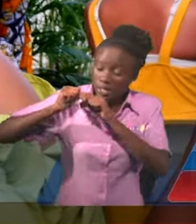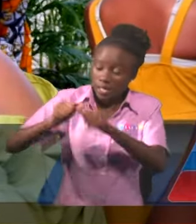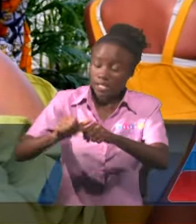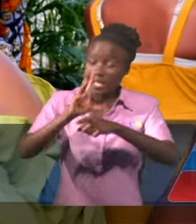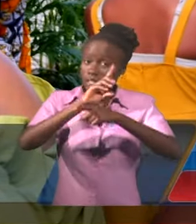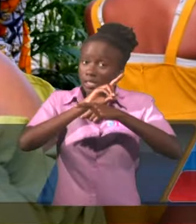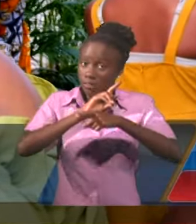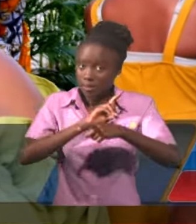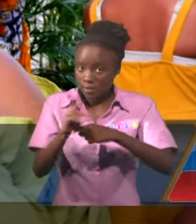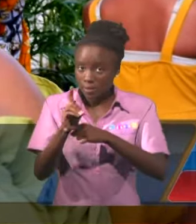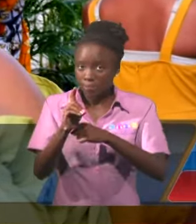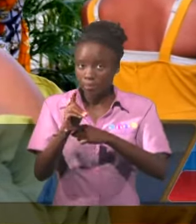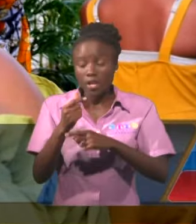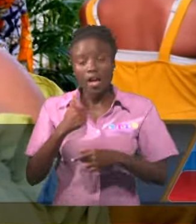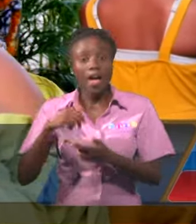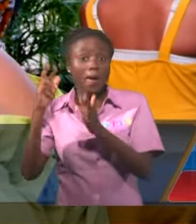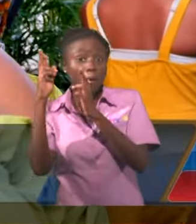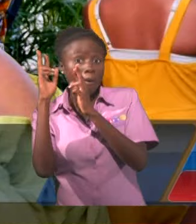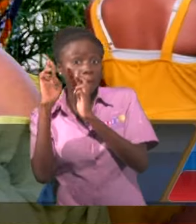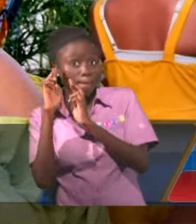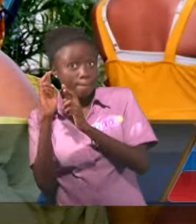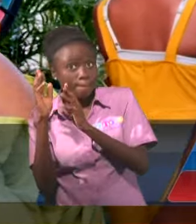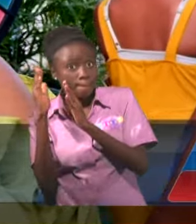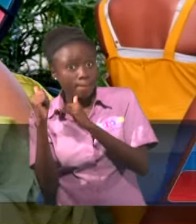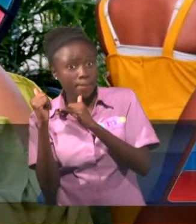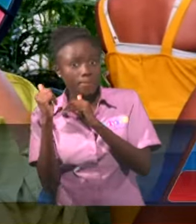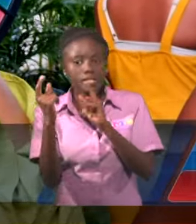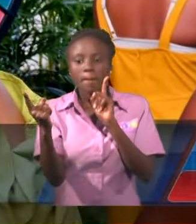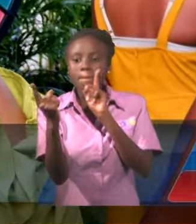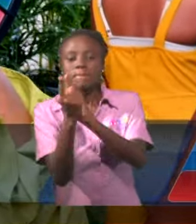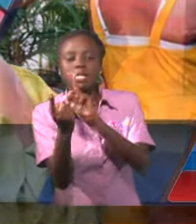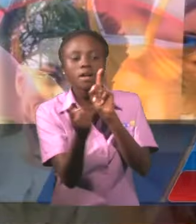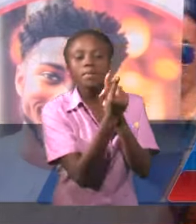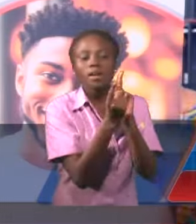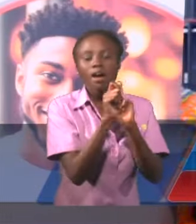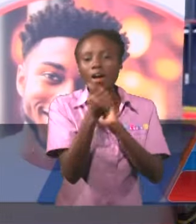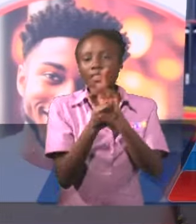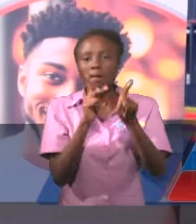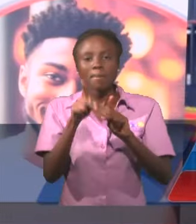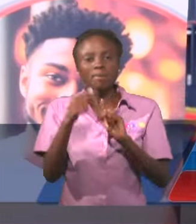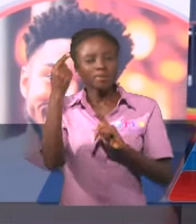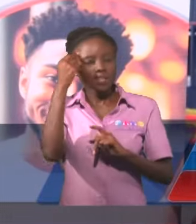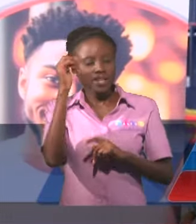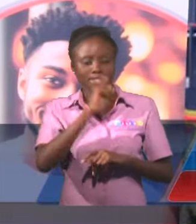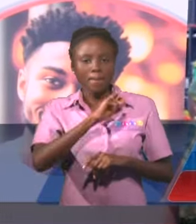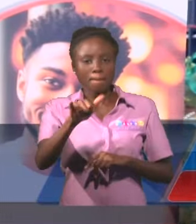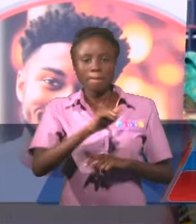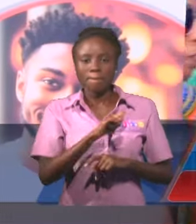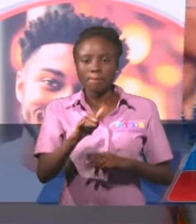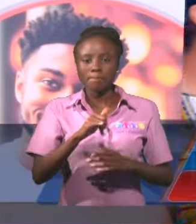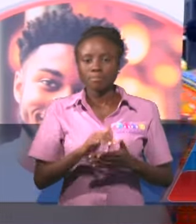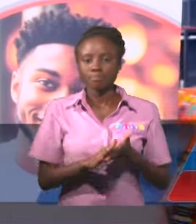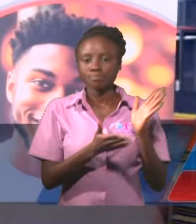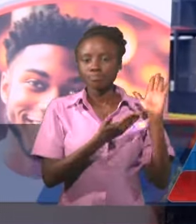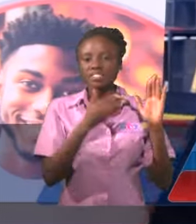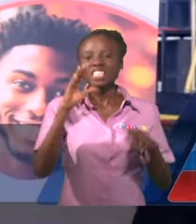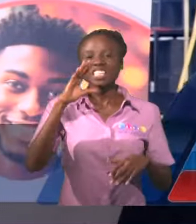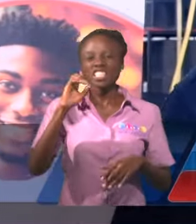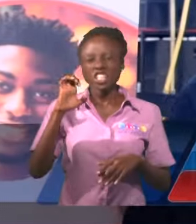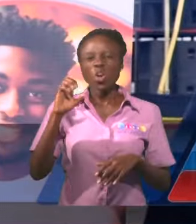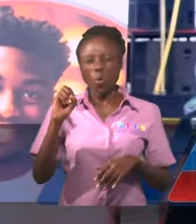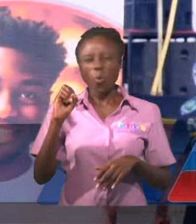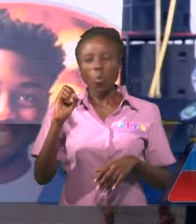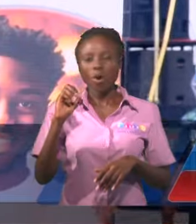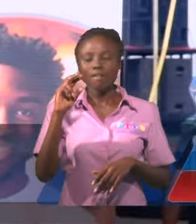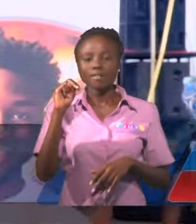And so I'm hoping to get to connect with other like-minded folks tomorrow. NEDCO's CEO, Calvin Maurice, said this would be